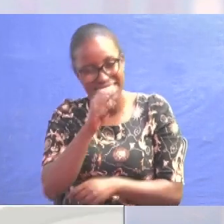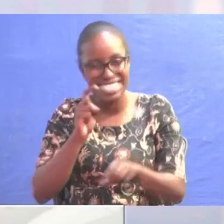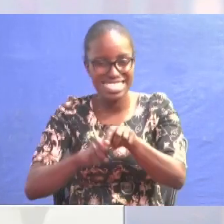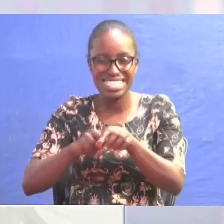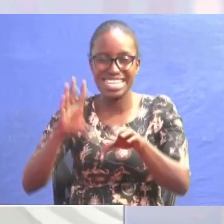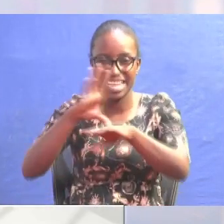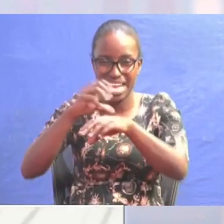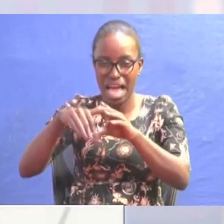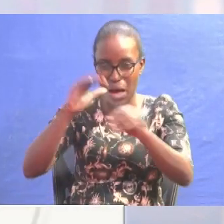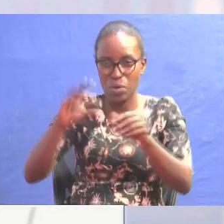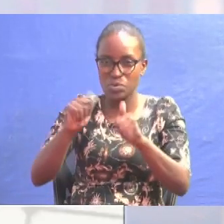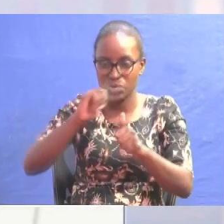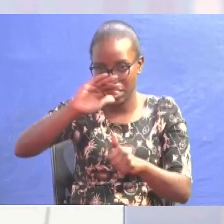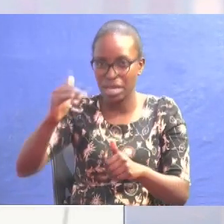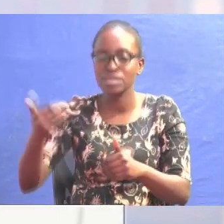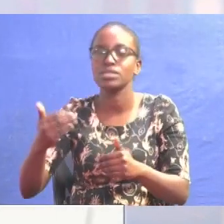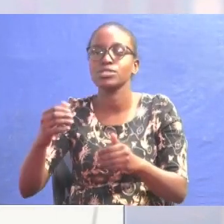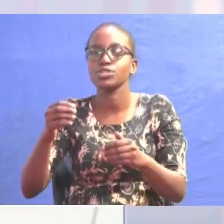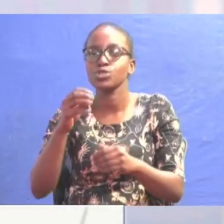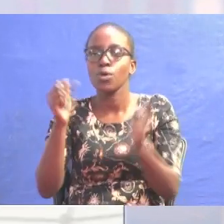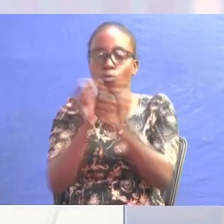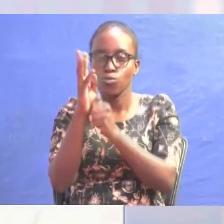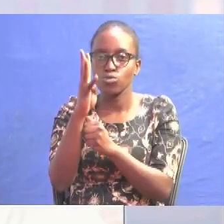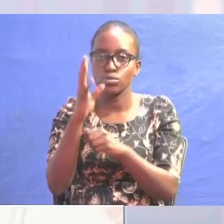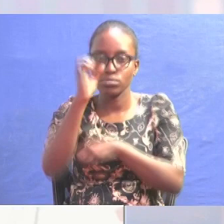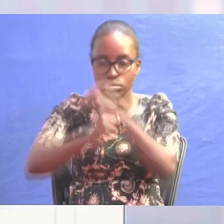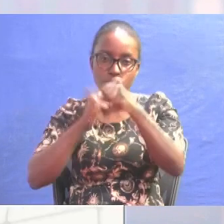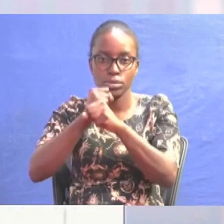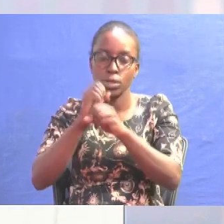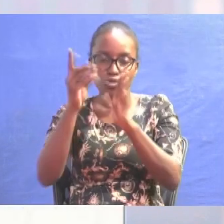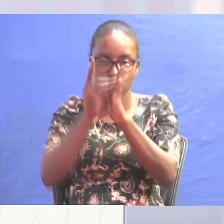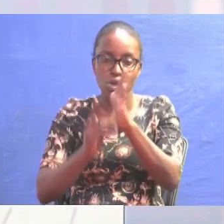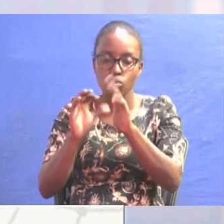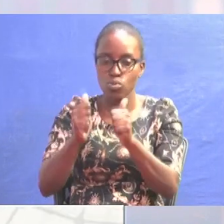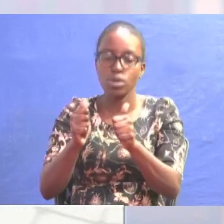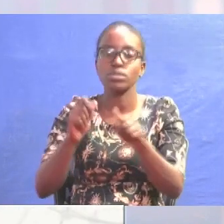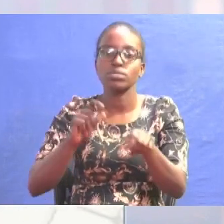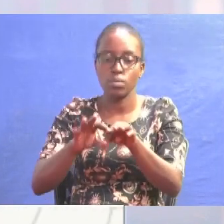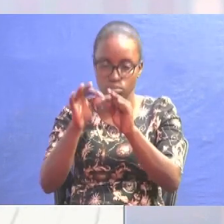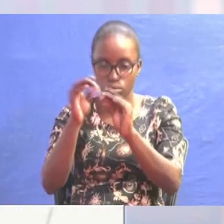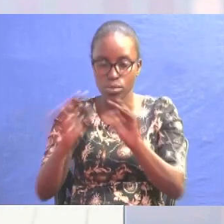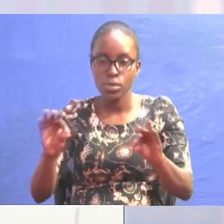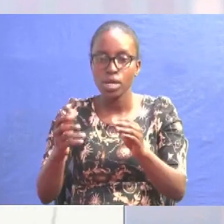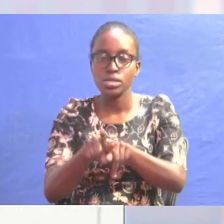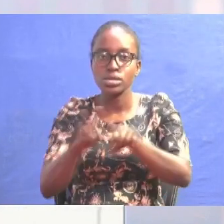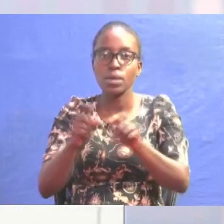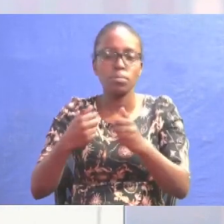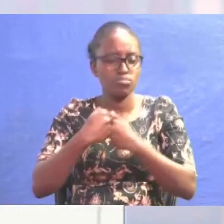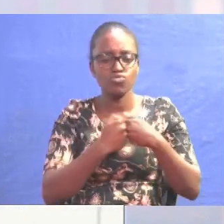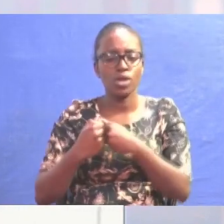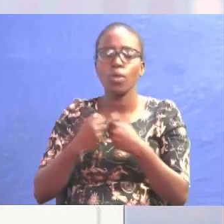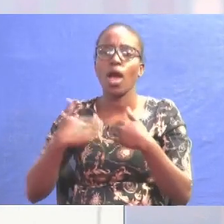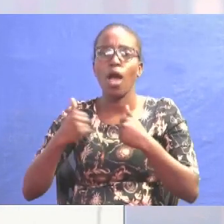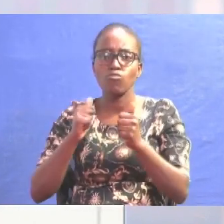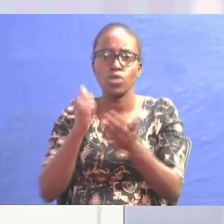as a country 14 years down the line. One of the very critical area that we seem to struggle, and this is actually a bridge